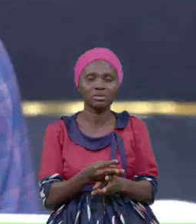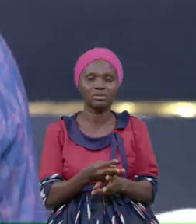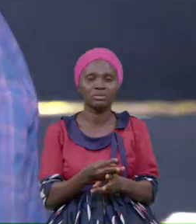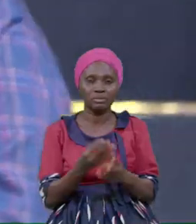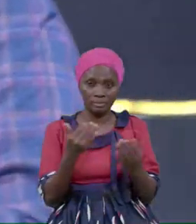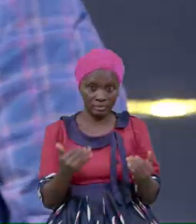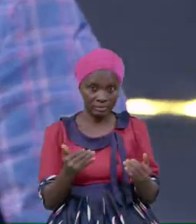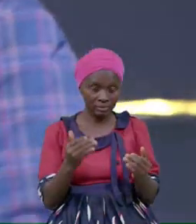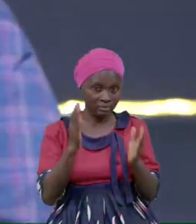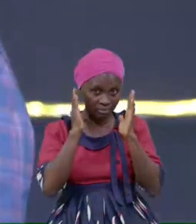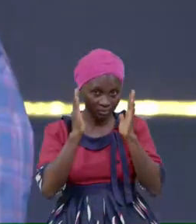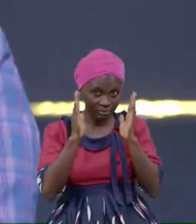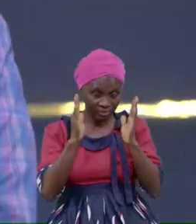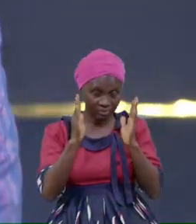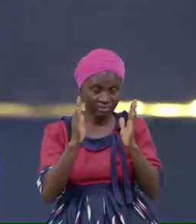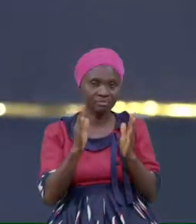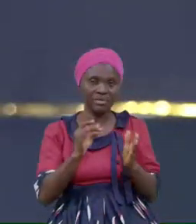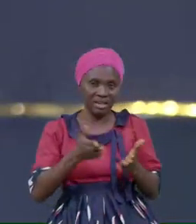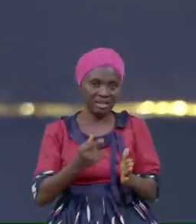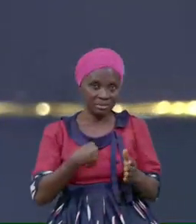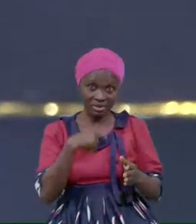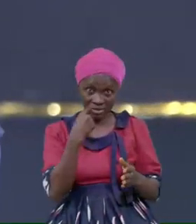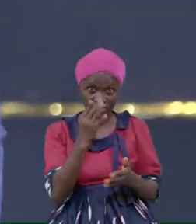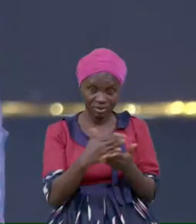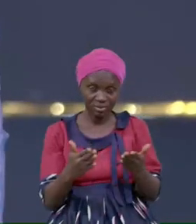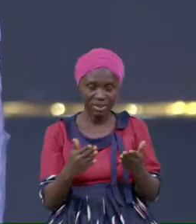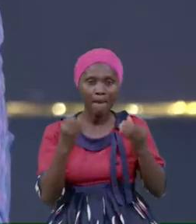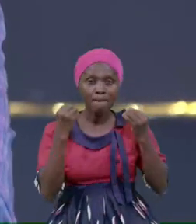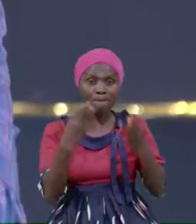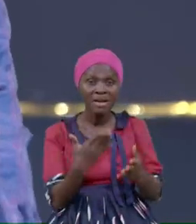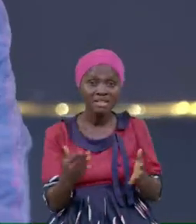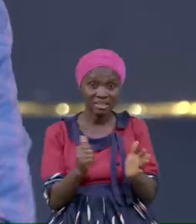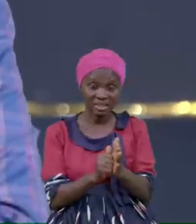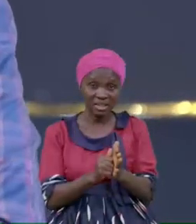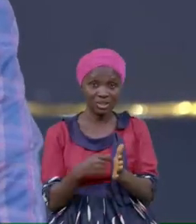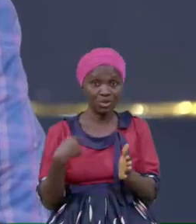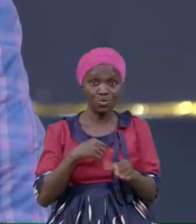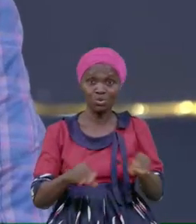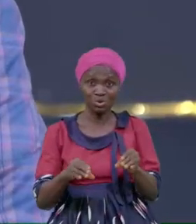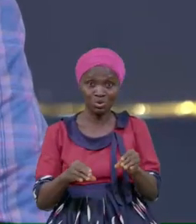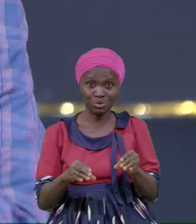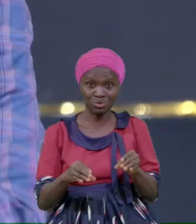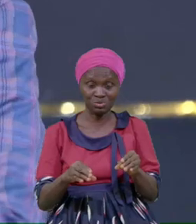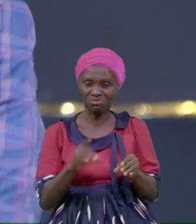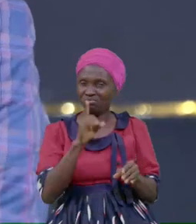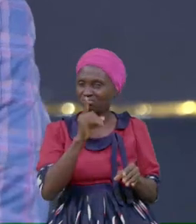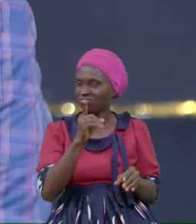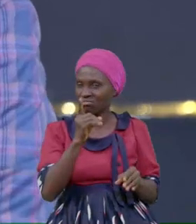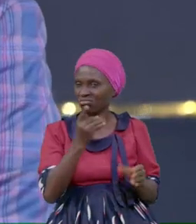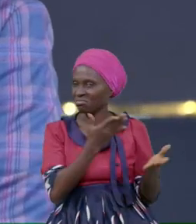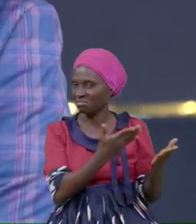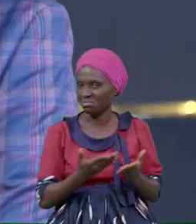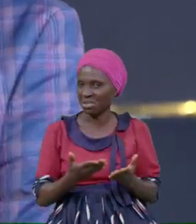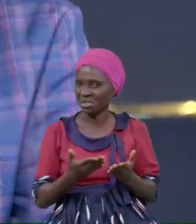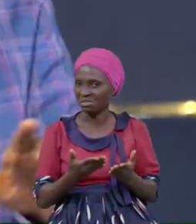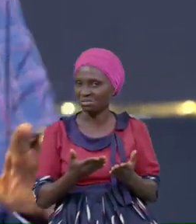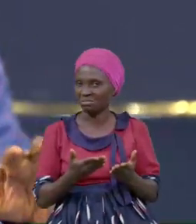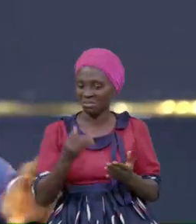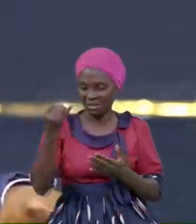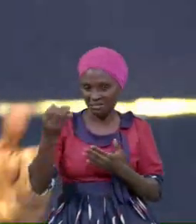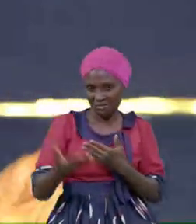do actually brought sickness into our lives. Many people do not know.